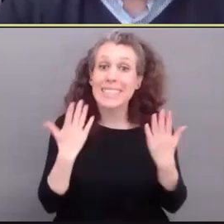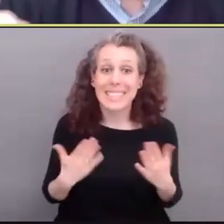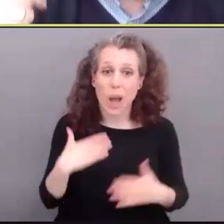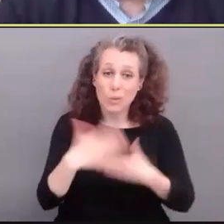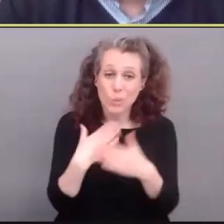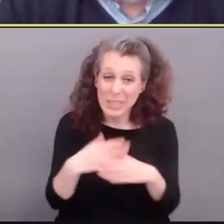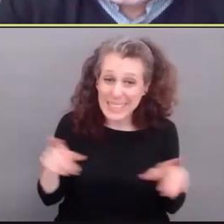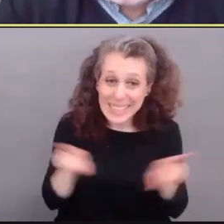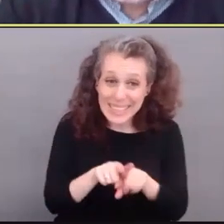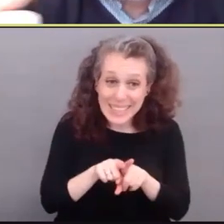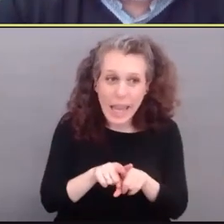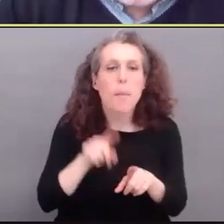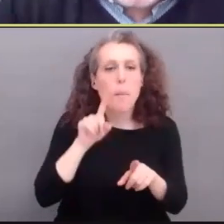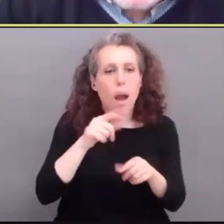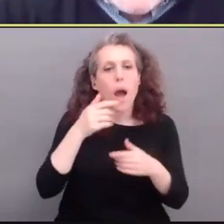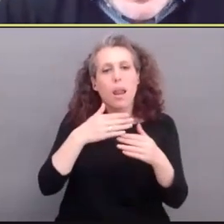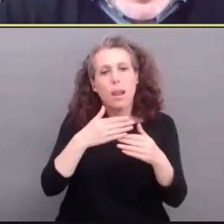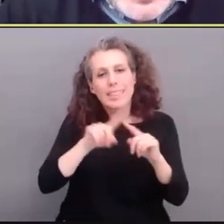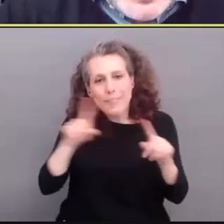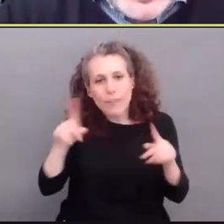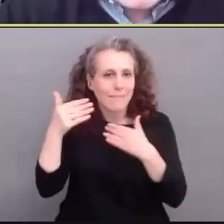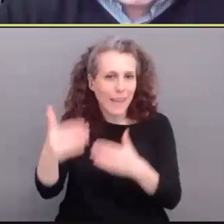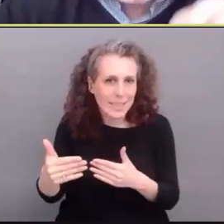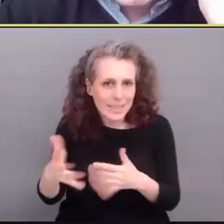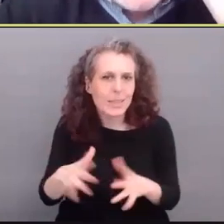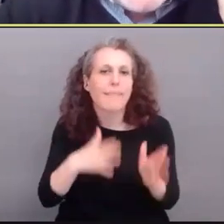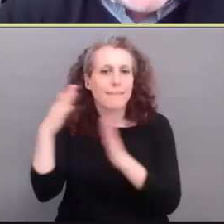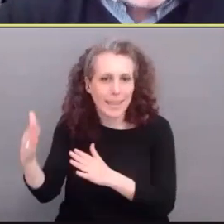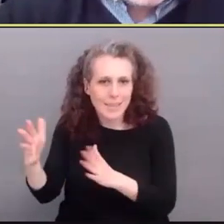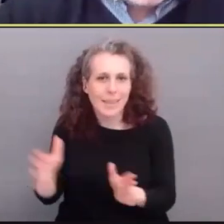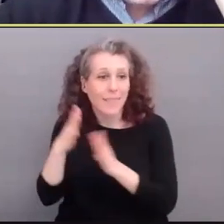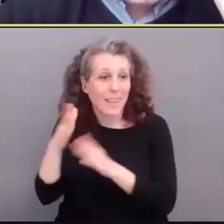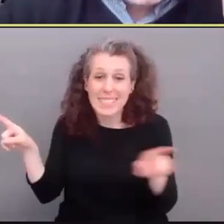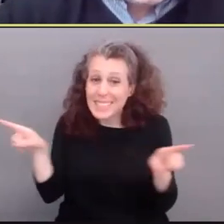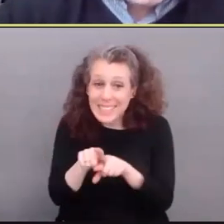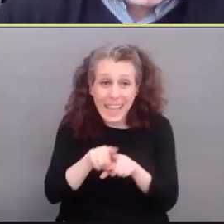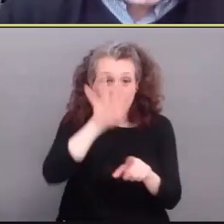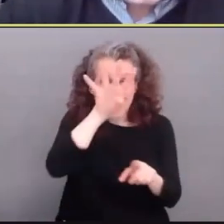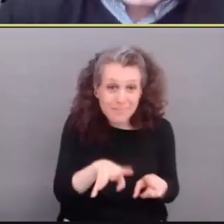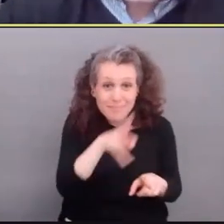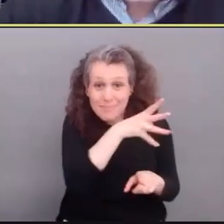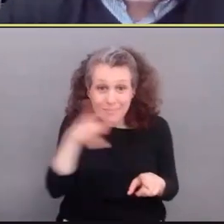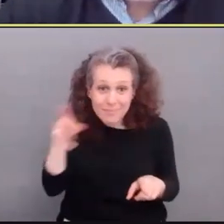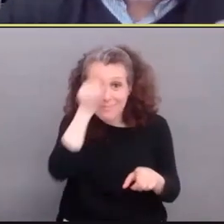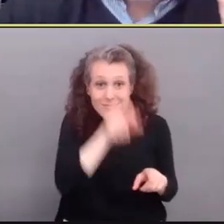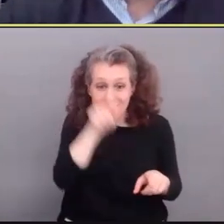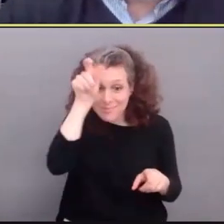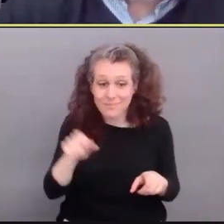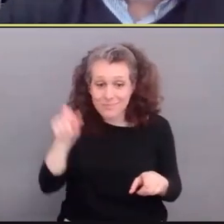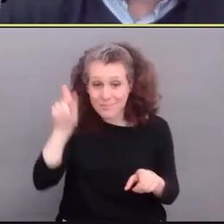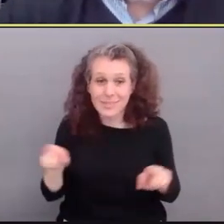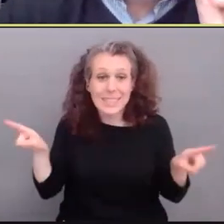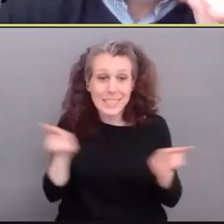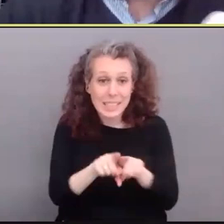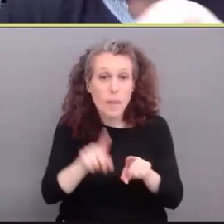in other phase, the same square, the same situation, but in different